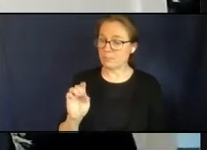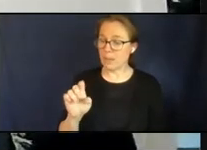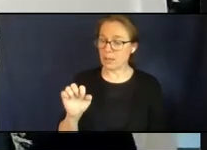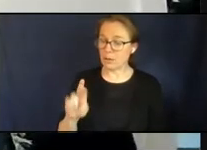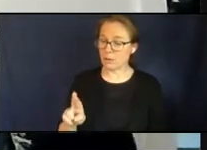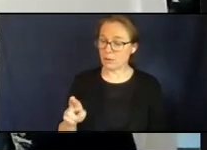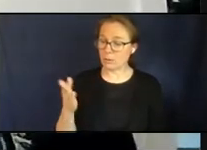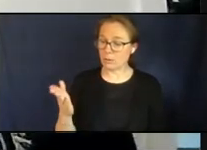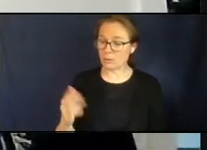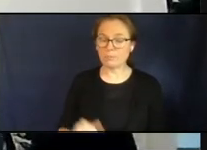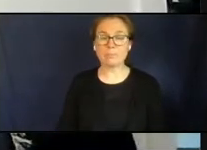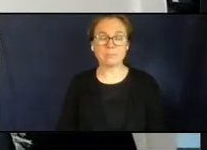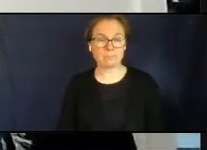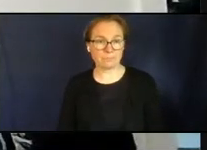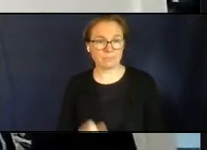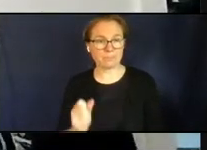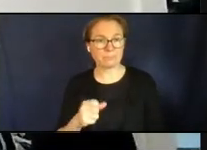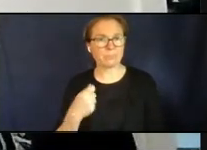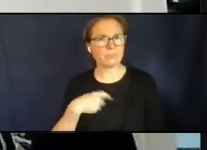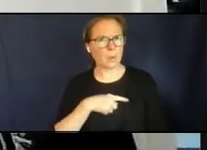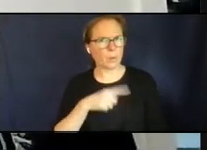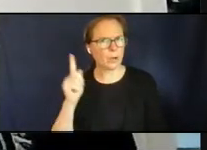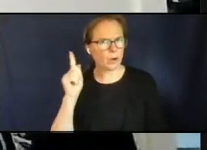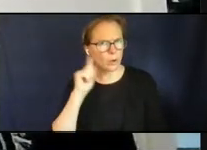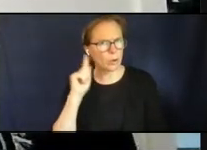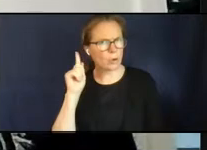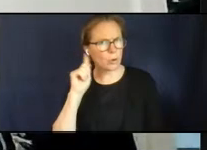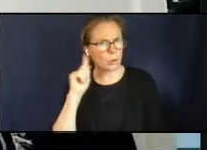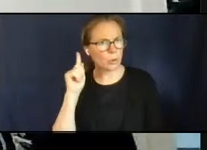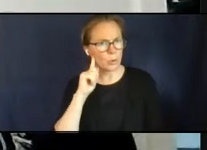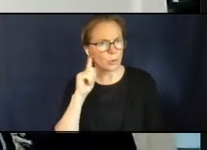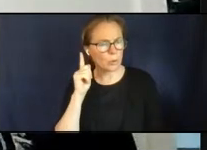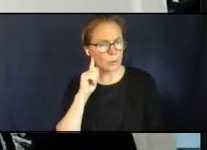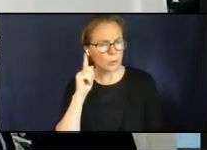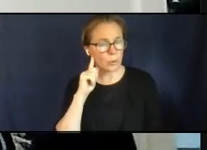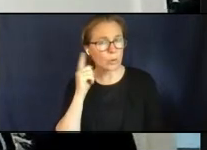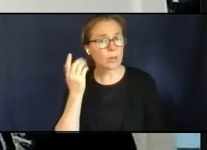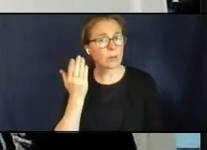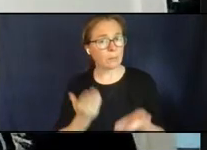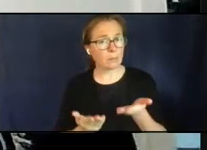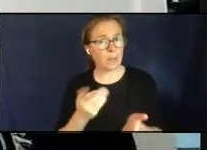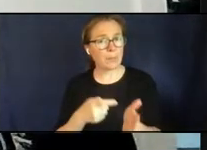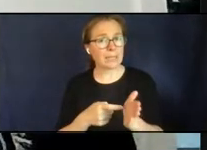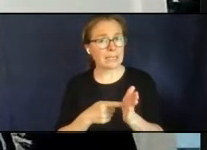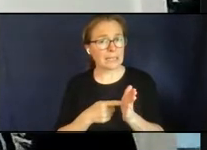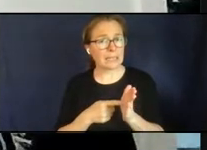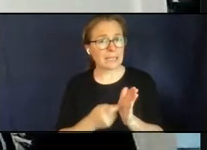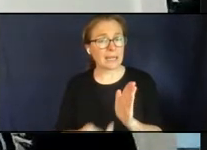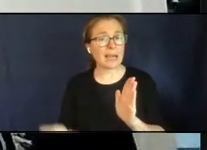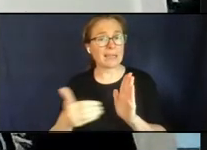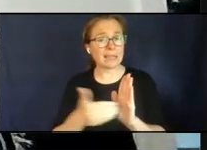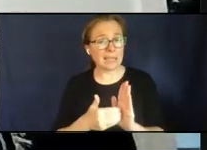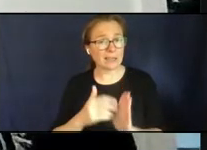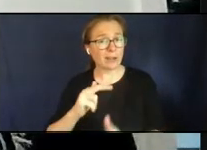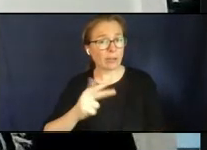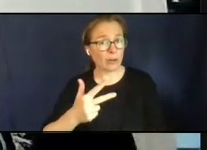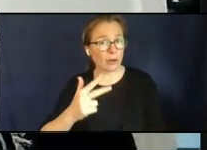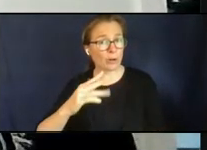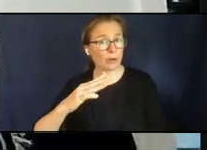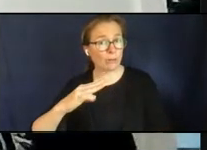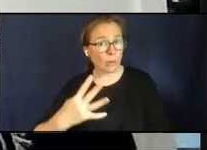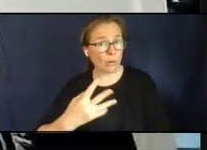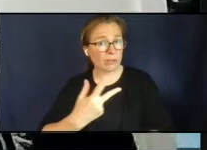We've heard a number of times now that it's possible that we may need to have booster shots. Are you thinking about